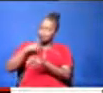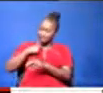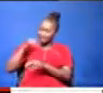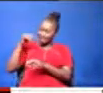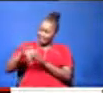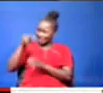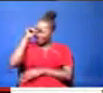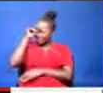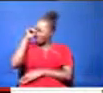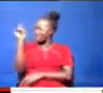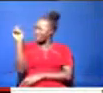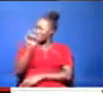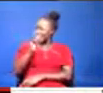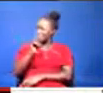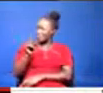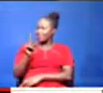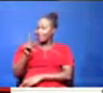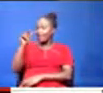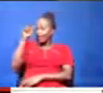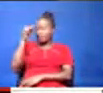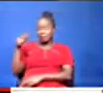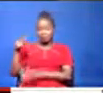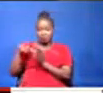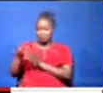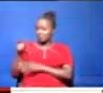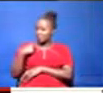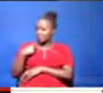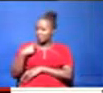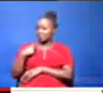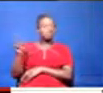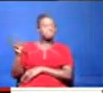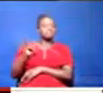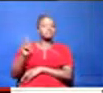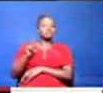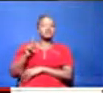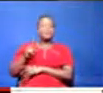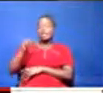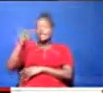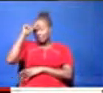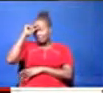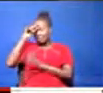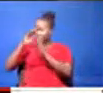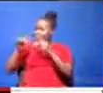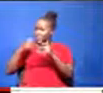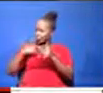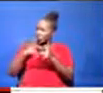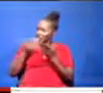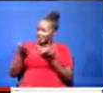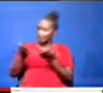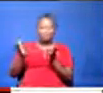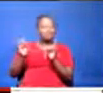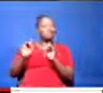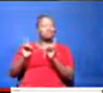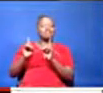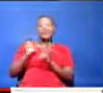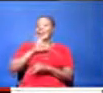I don't earn a salary in government. I don't live in government house. I don't get any allowance from